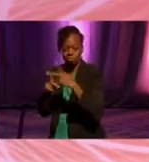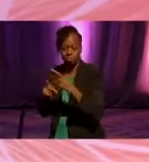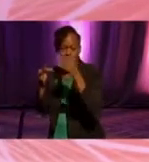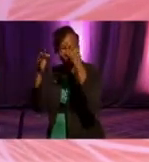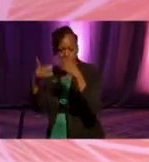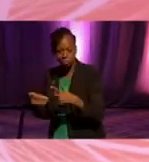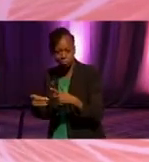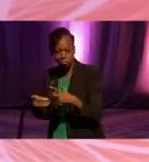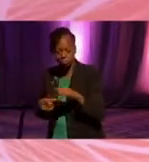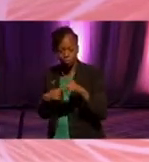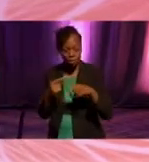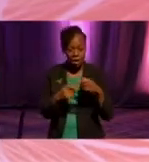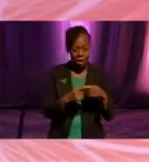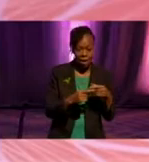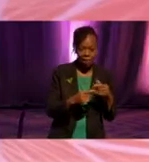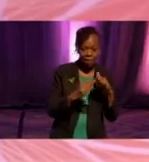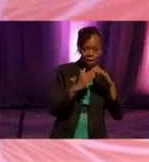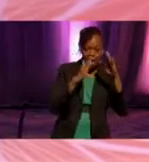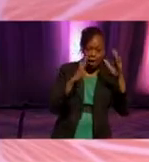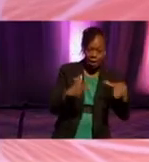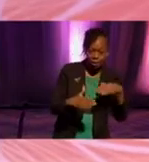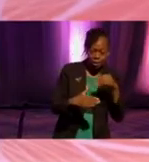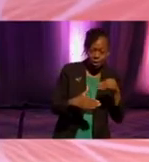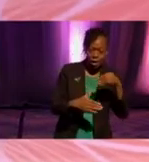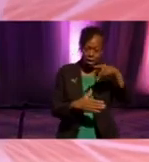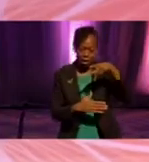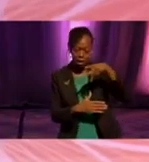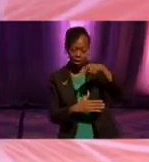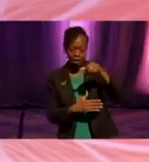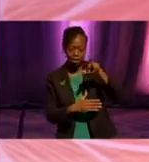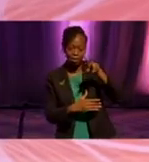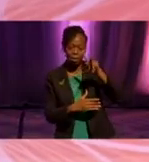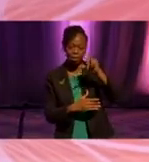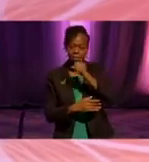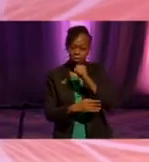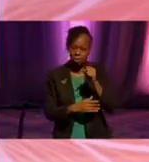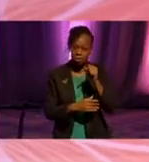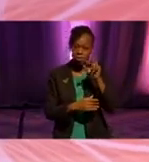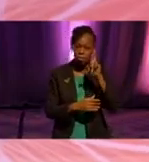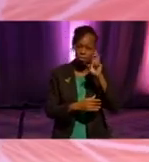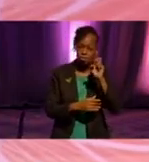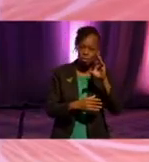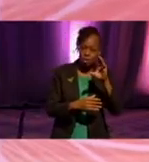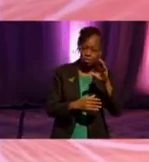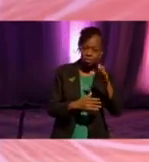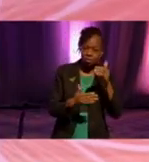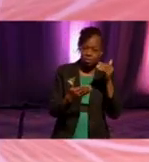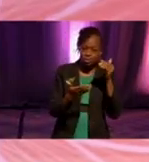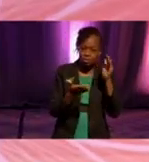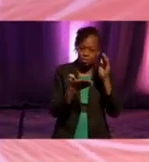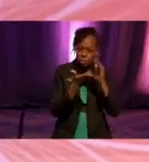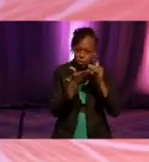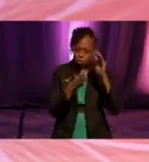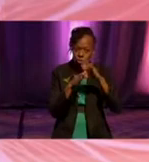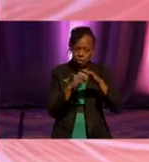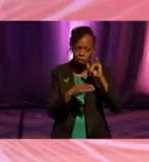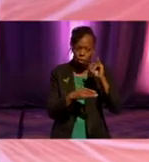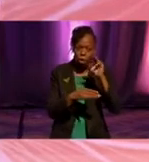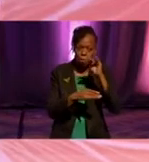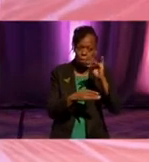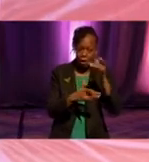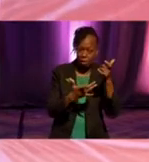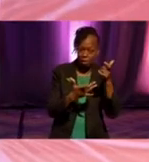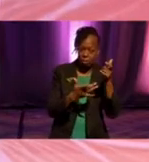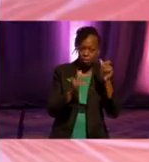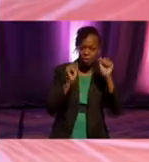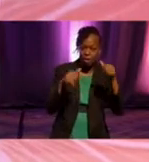we have housing in parks and rec that are less than a mile away from every resident is less than a mile away, we can